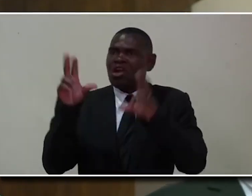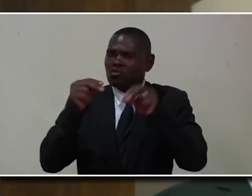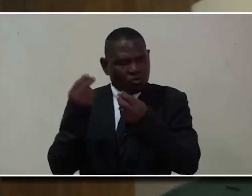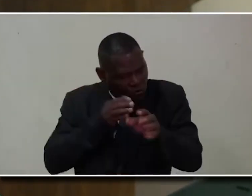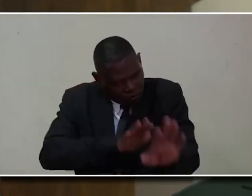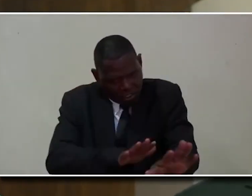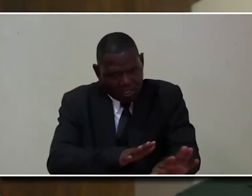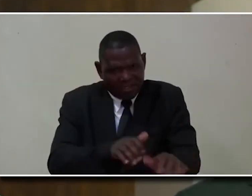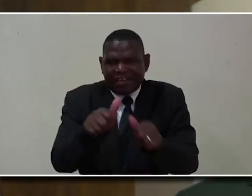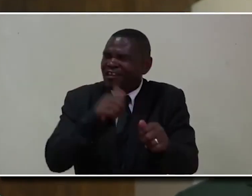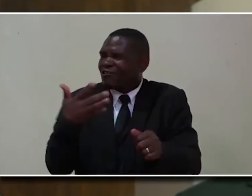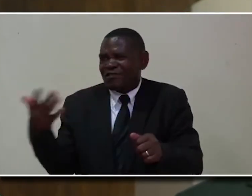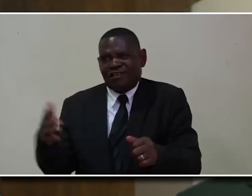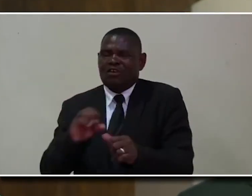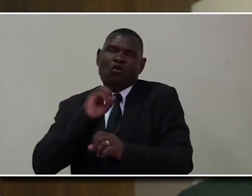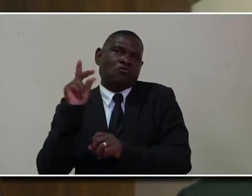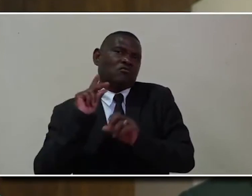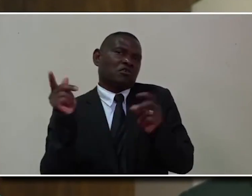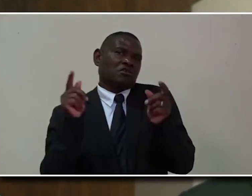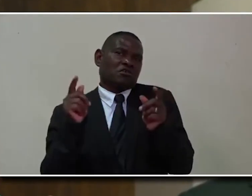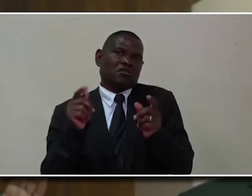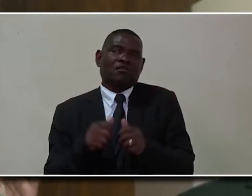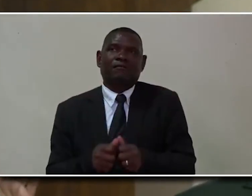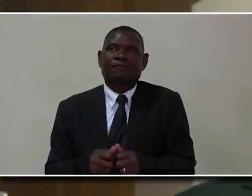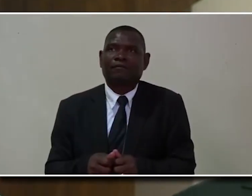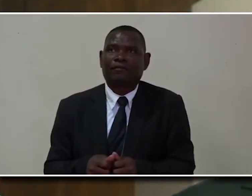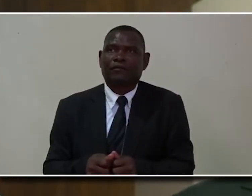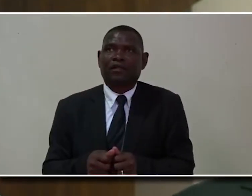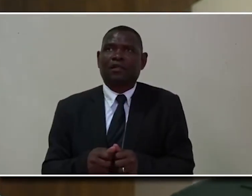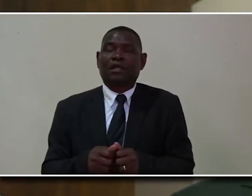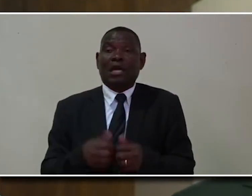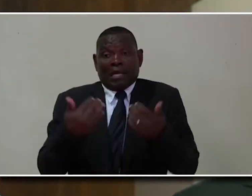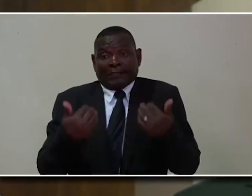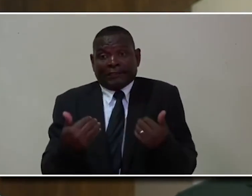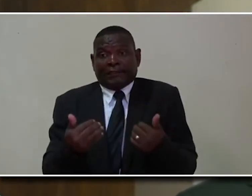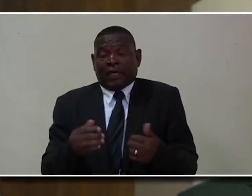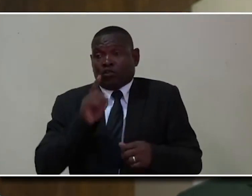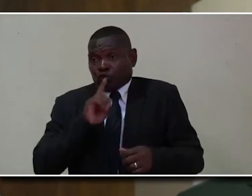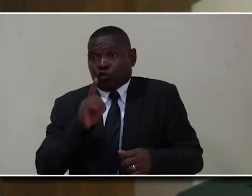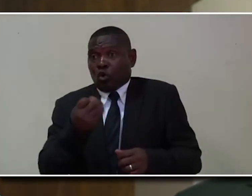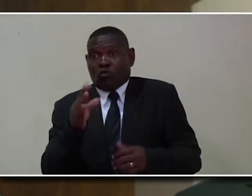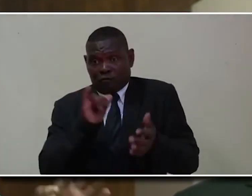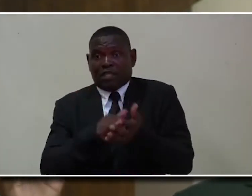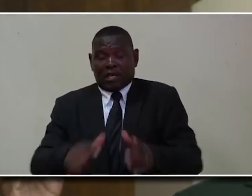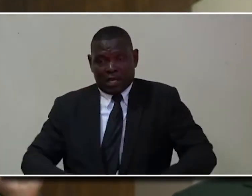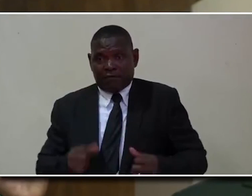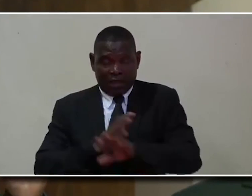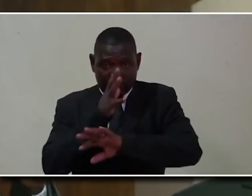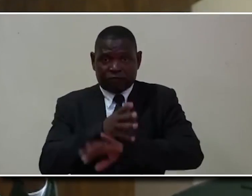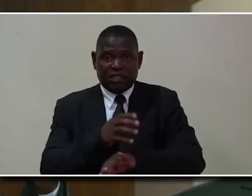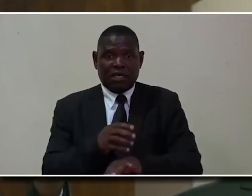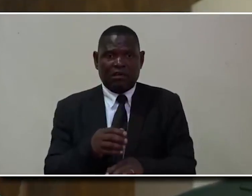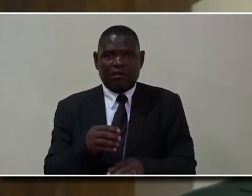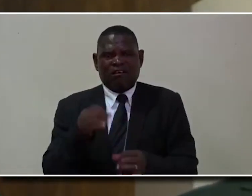zakhalaso. Everything will be okay. Zinthu zonse zakhala bwino. Now the certainty of that life after the final judgment is a source of